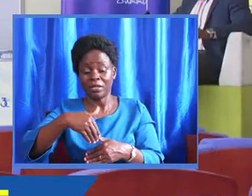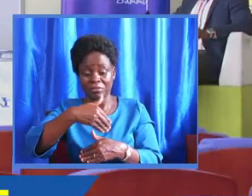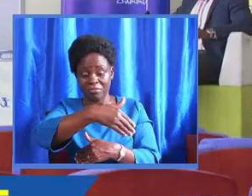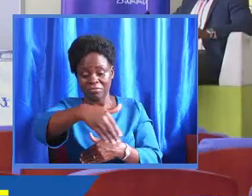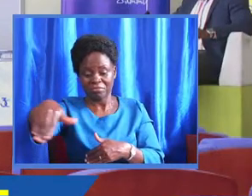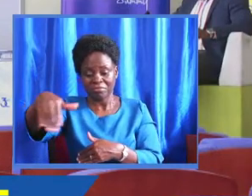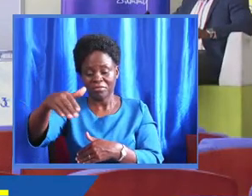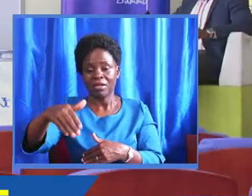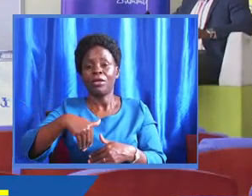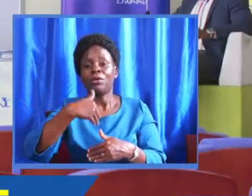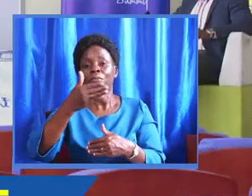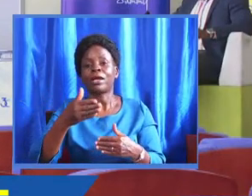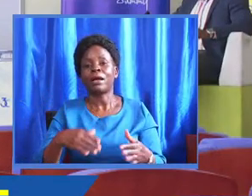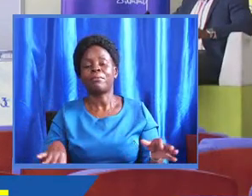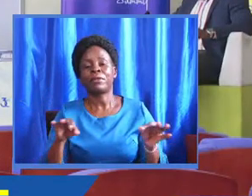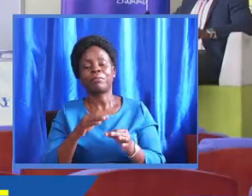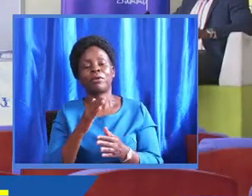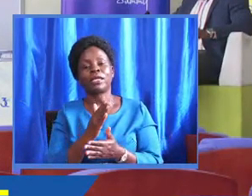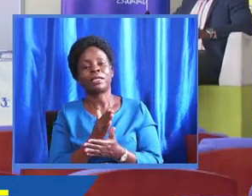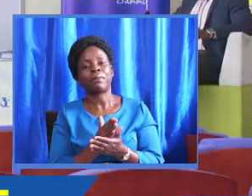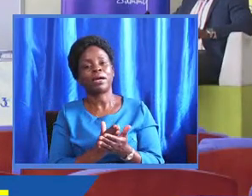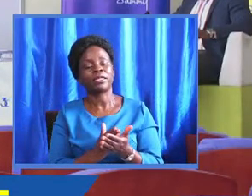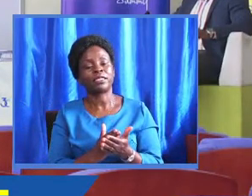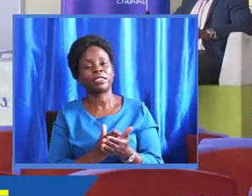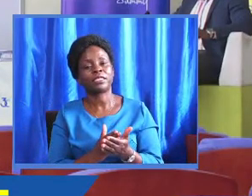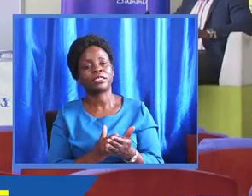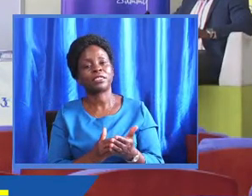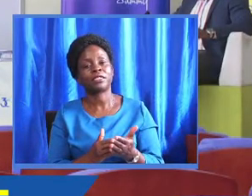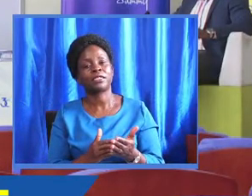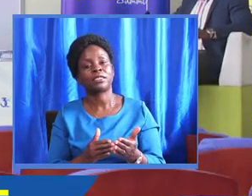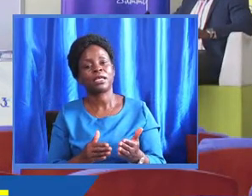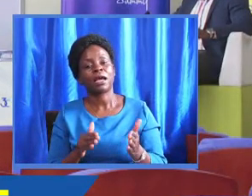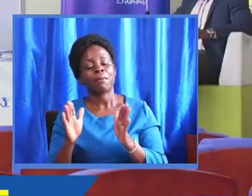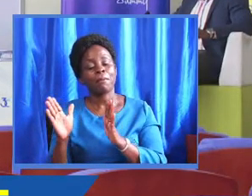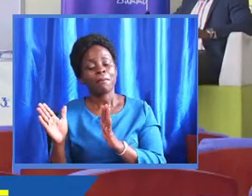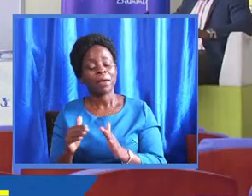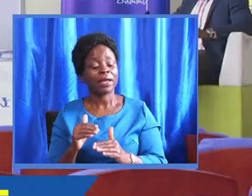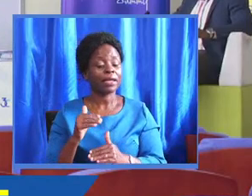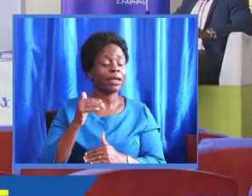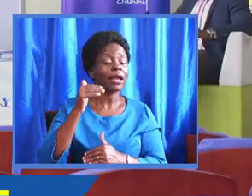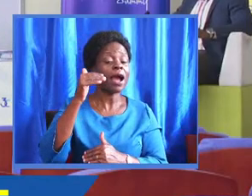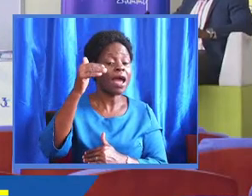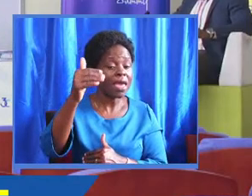part of a satellite towns, as we call them. So planning ahead,